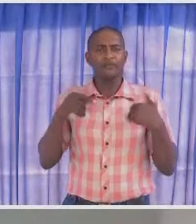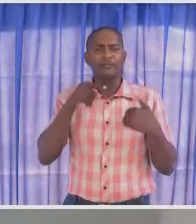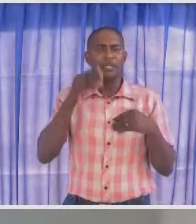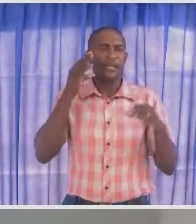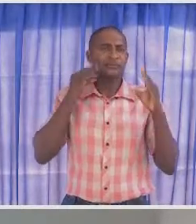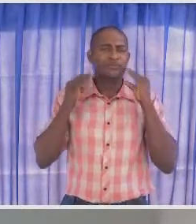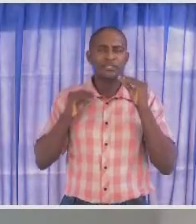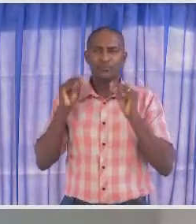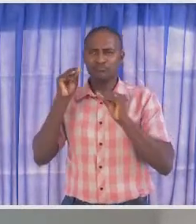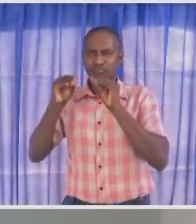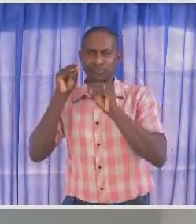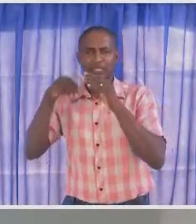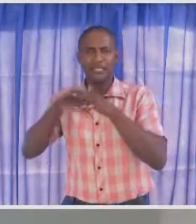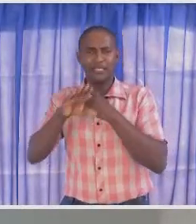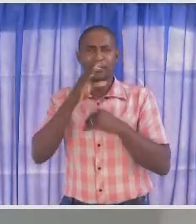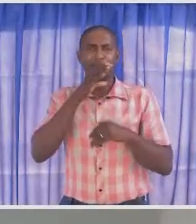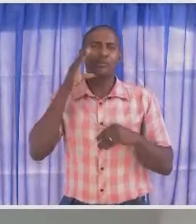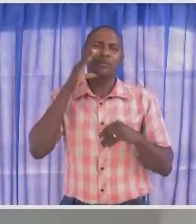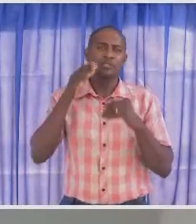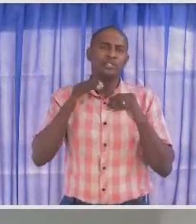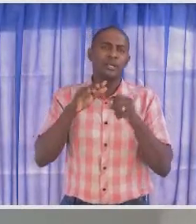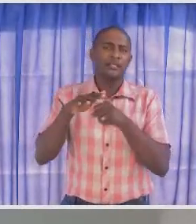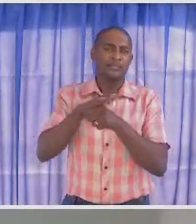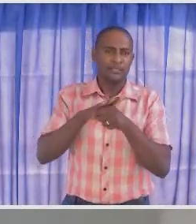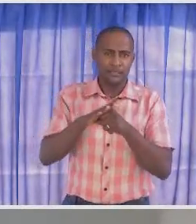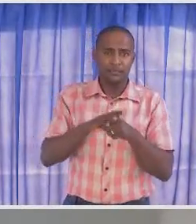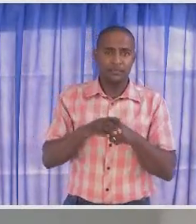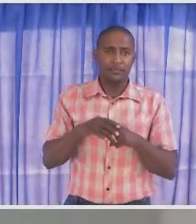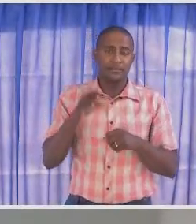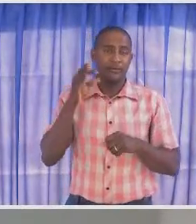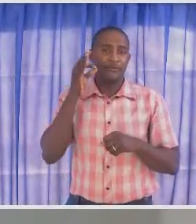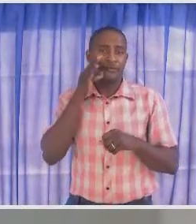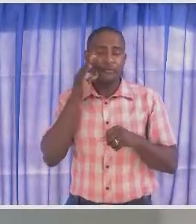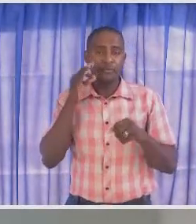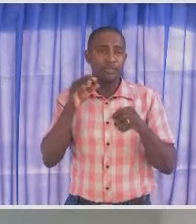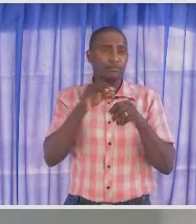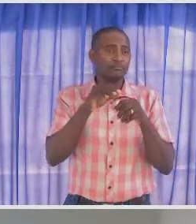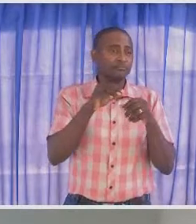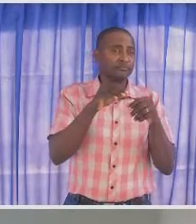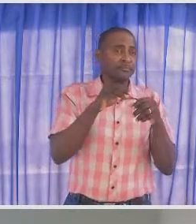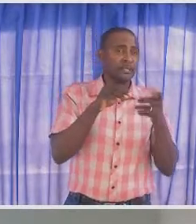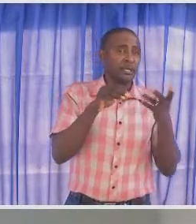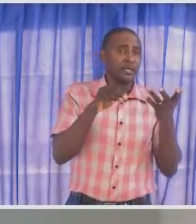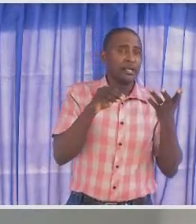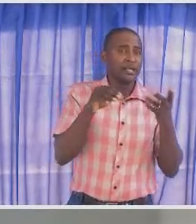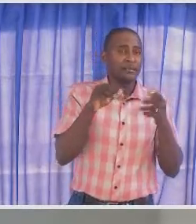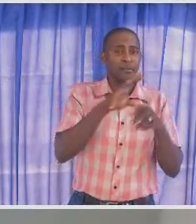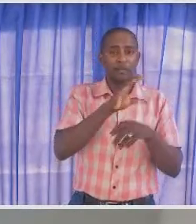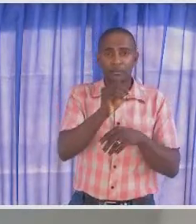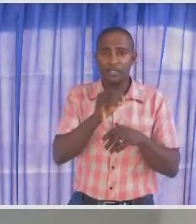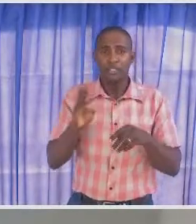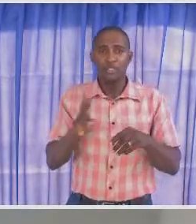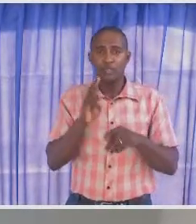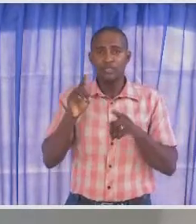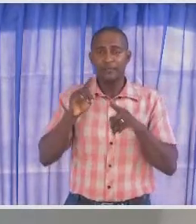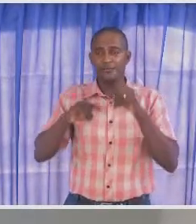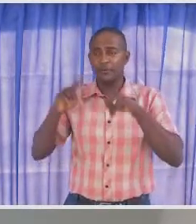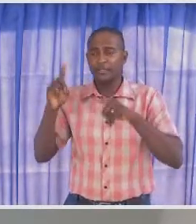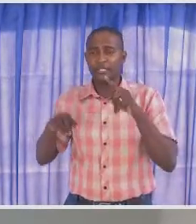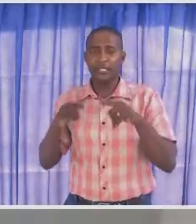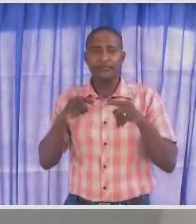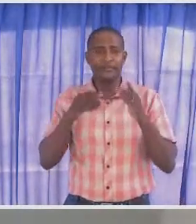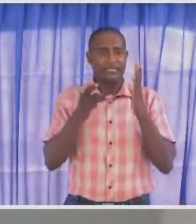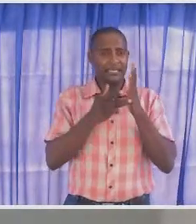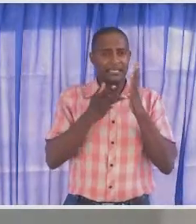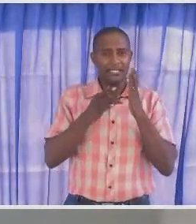sector. Modern food processing industries use a variety of techniques to preserve food, maintain